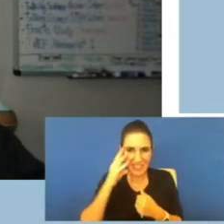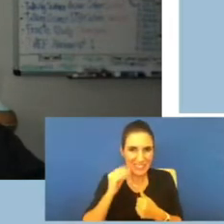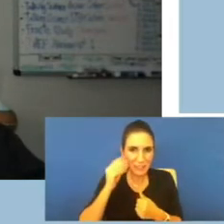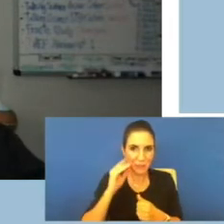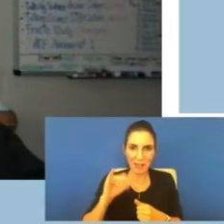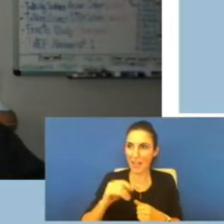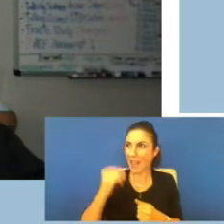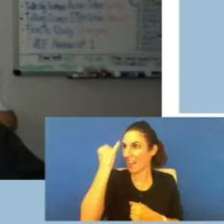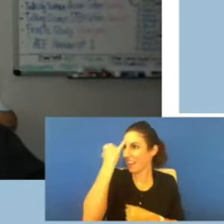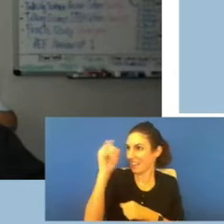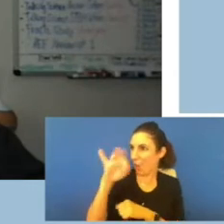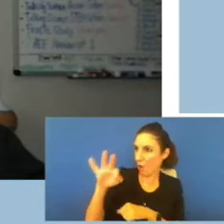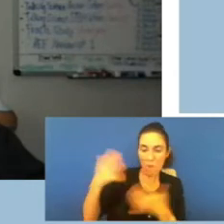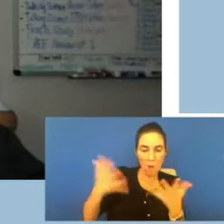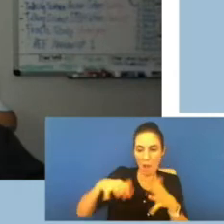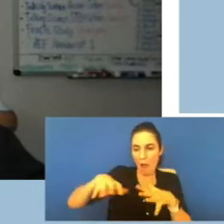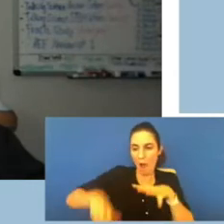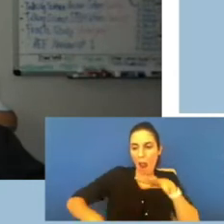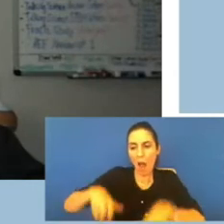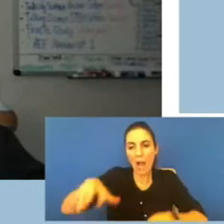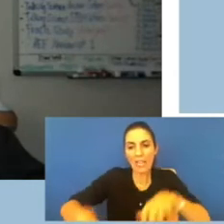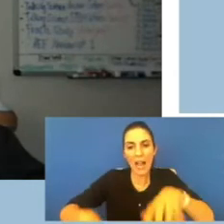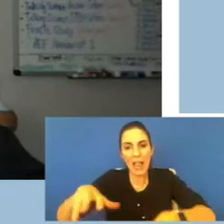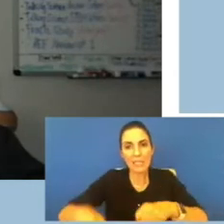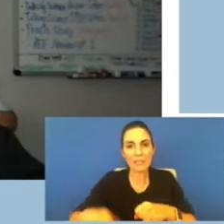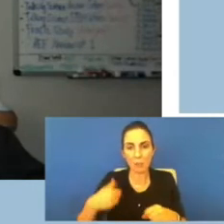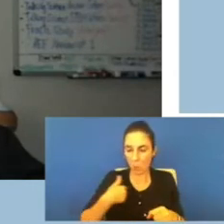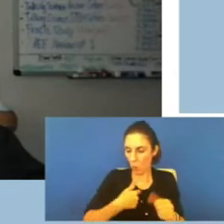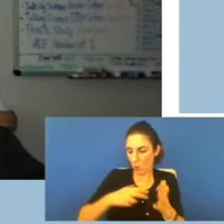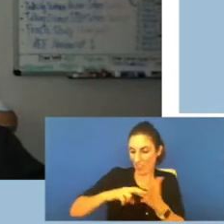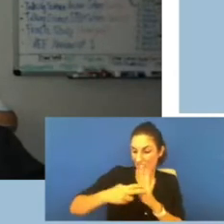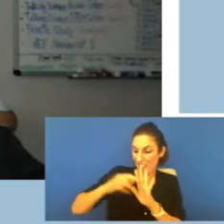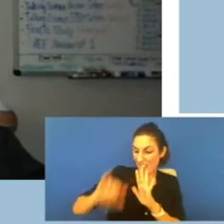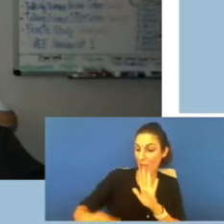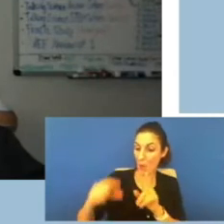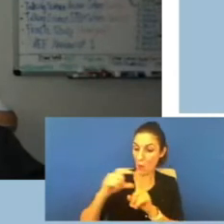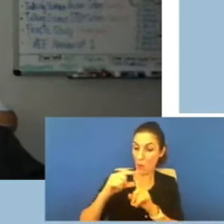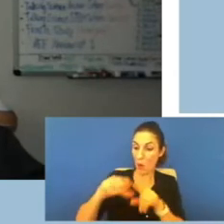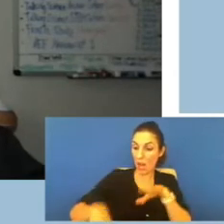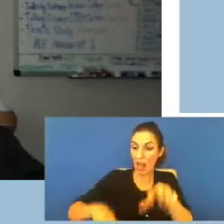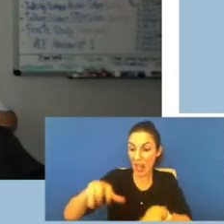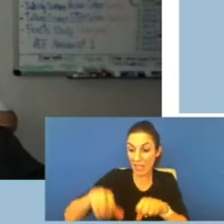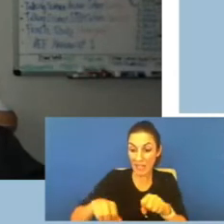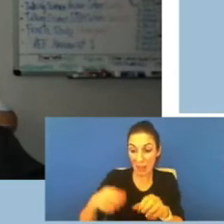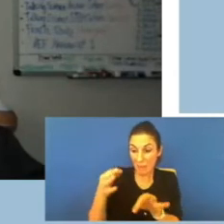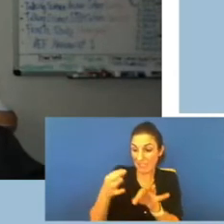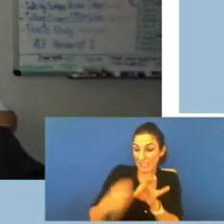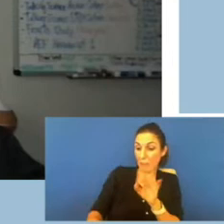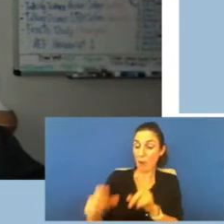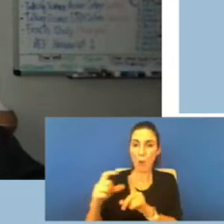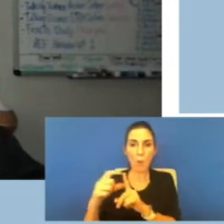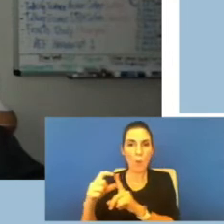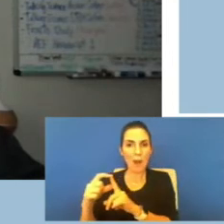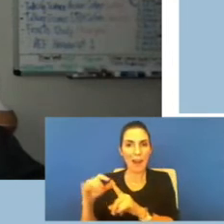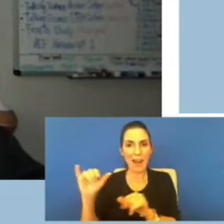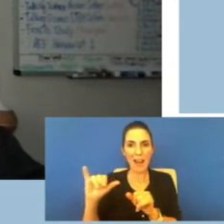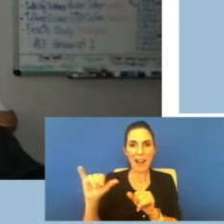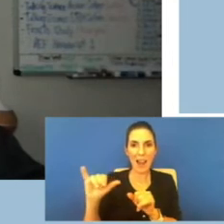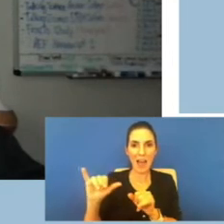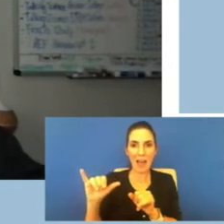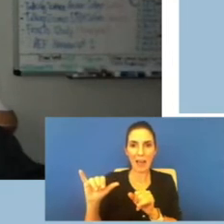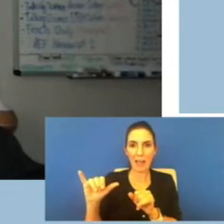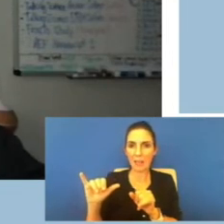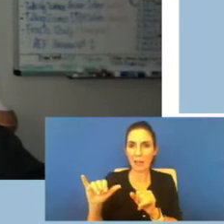colonialism. I think that when we define colonialism in simple terms, for example, as a subjugation of people,